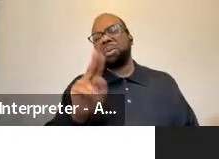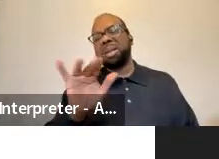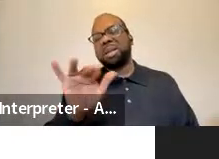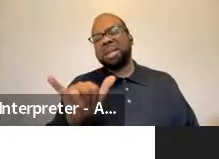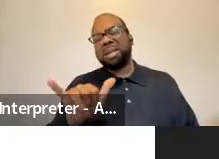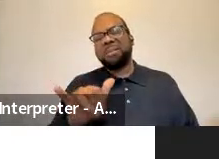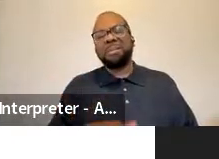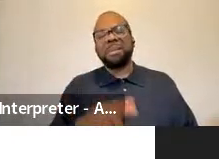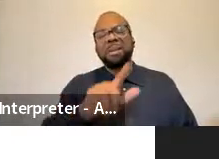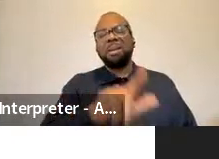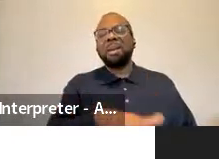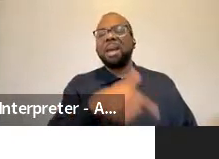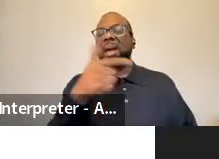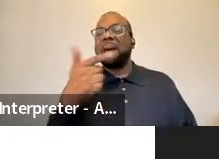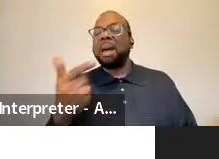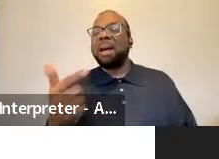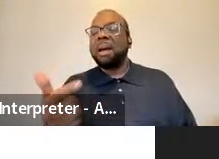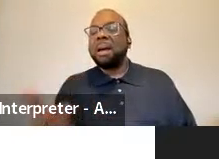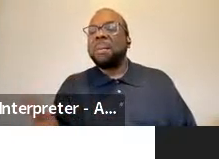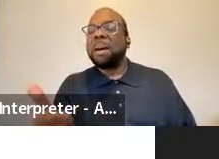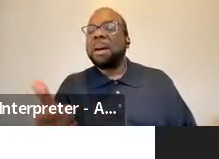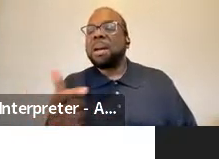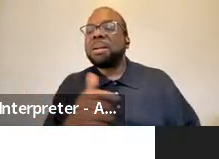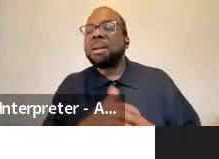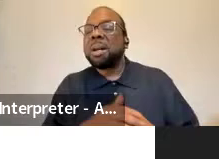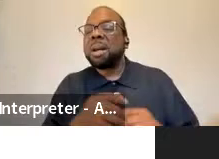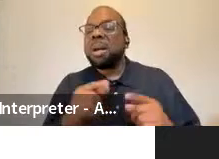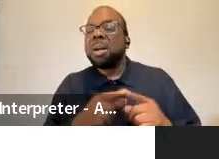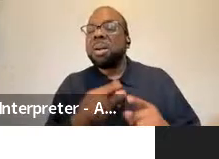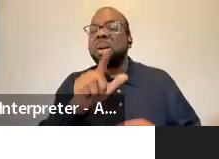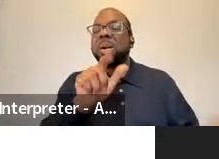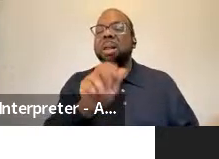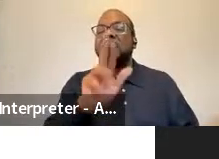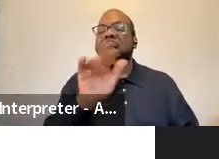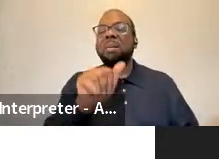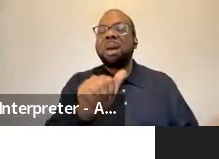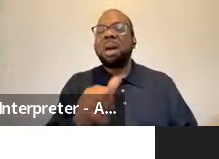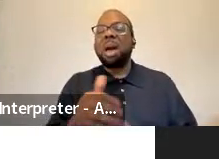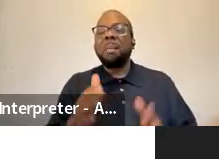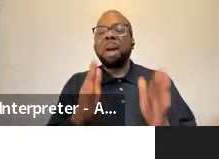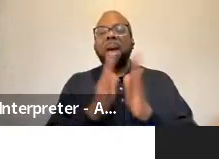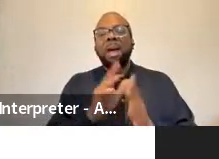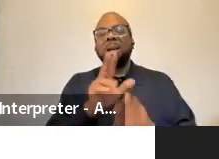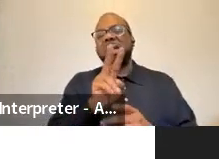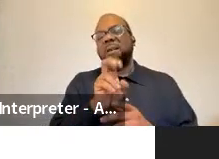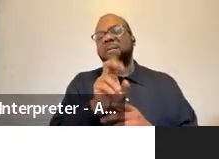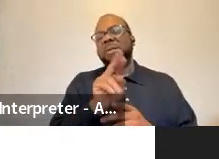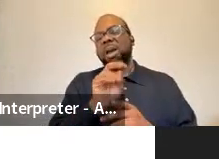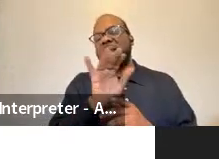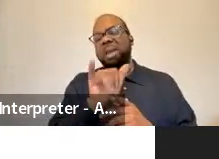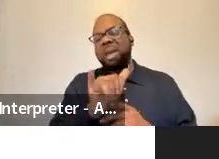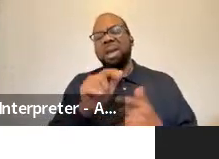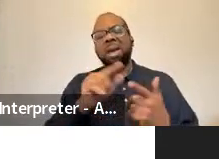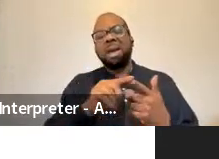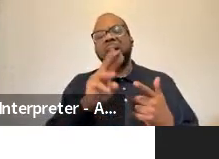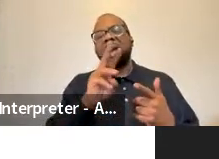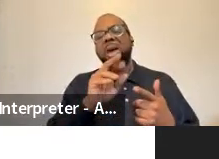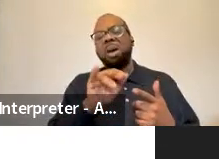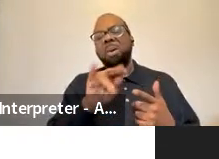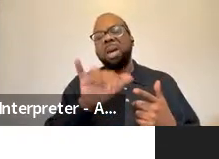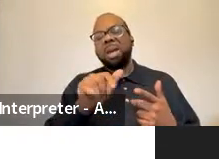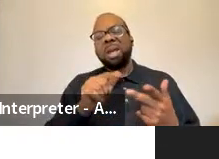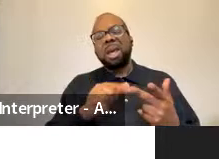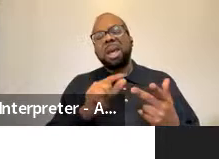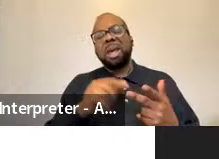Thank you so much, Winnie and thank you, Veronica. I'm going to ask Veronica and Winnie and the head of our housing division at